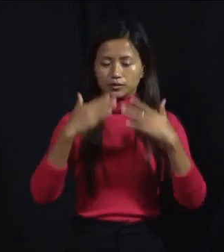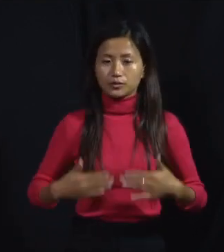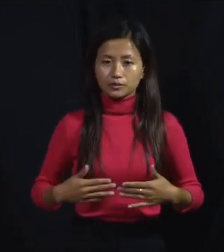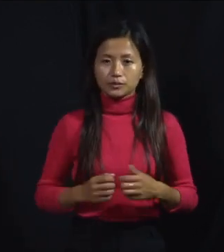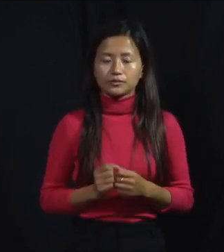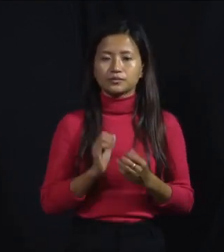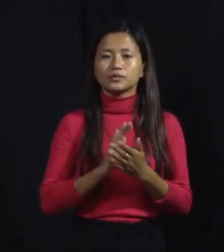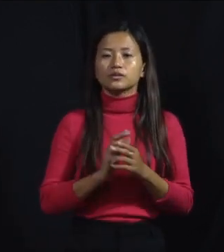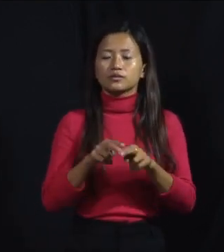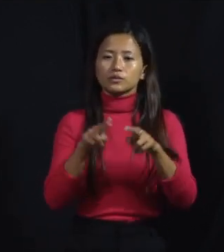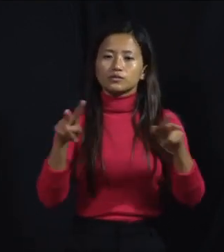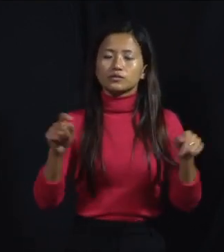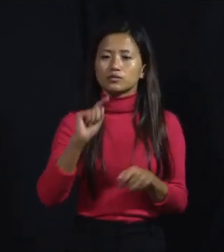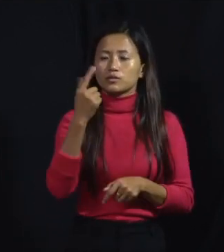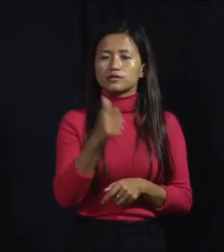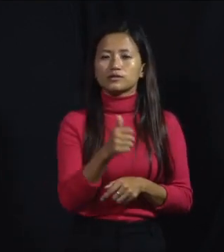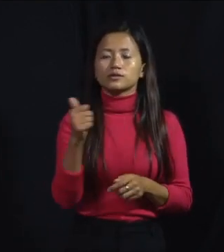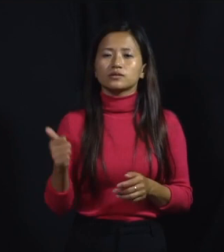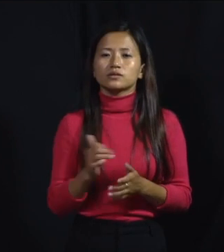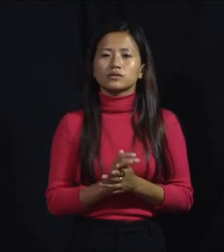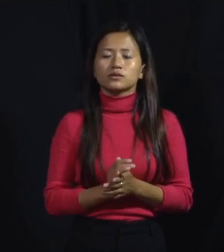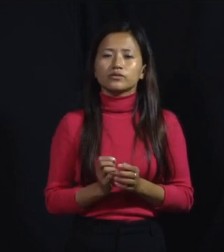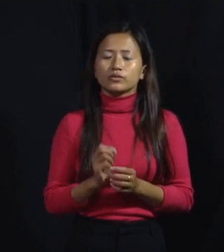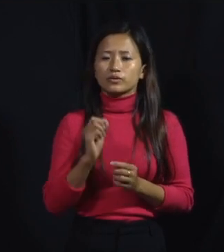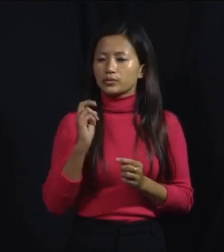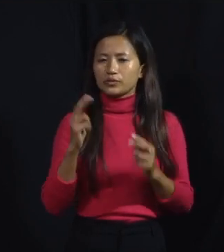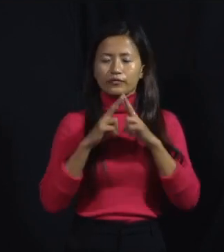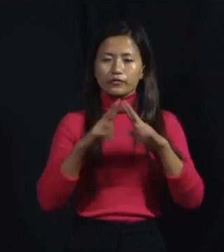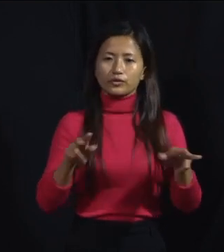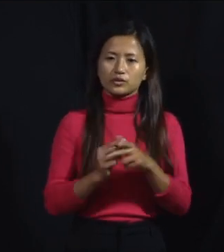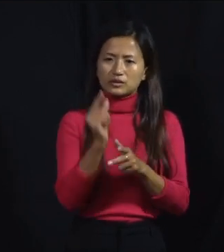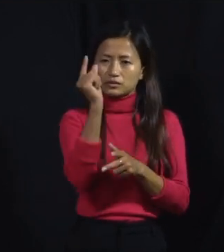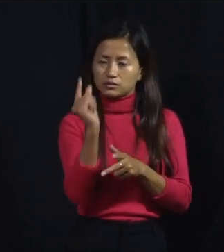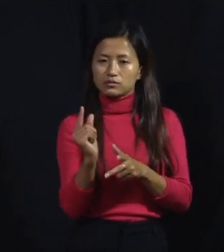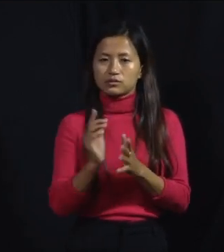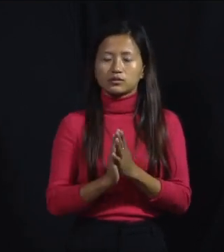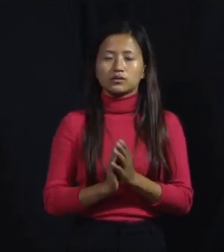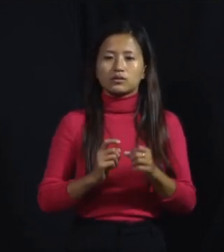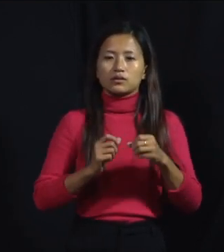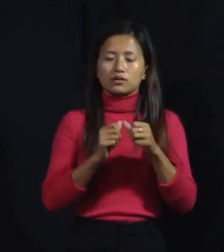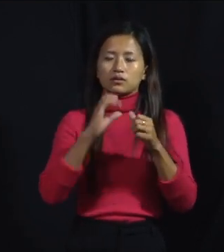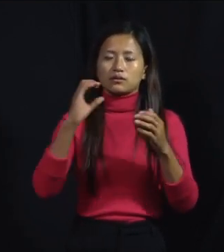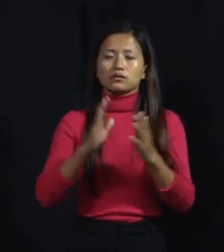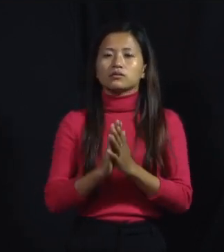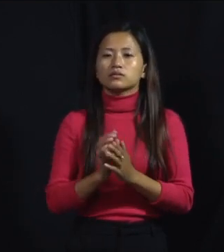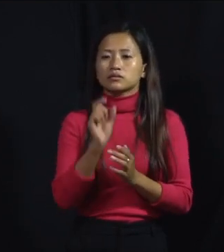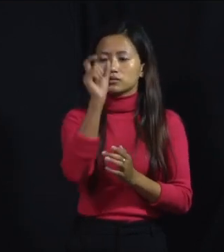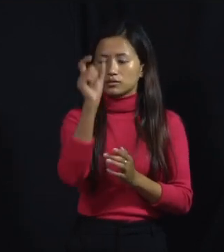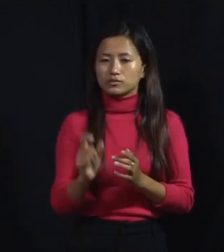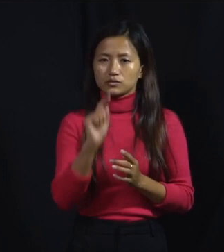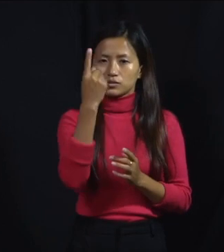beings, we are all different from one another. We are very unique, isn't that? So according to the individual